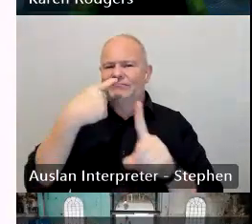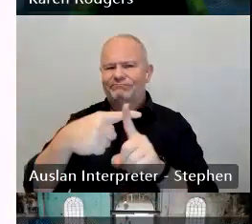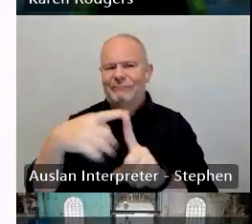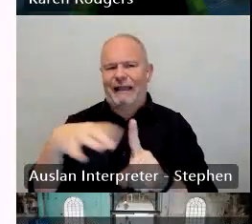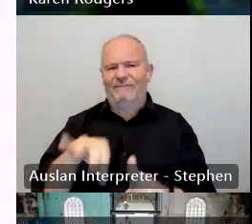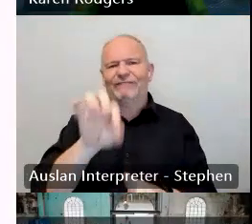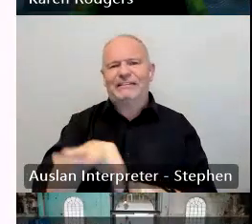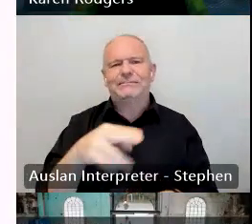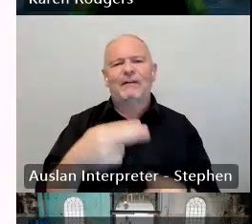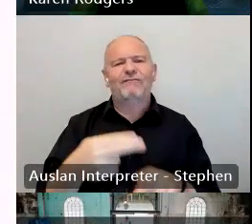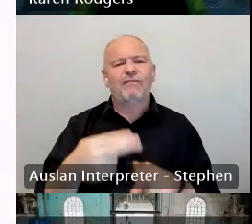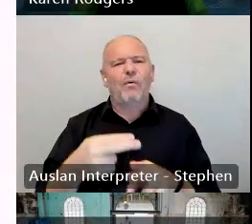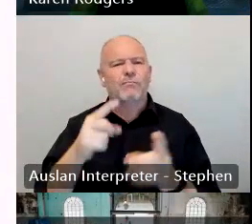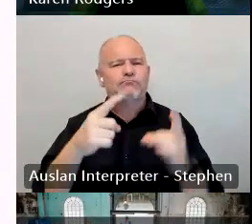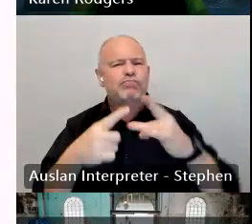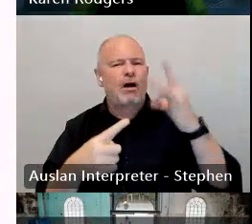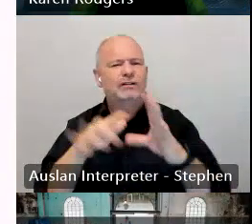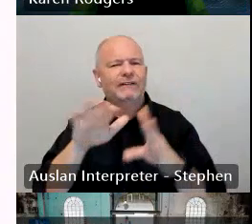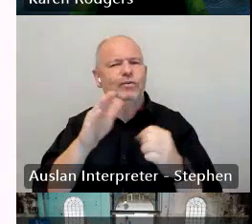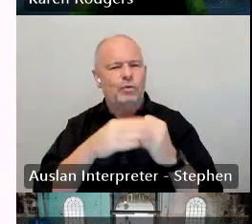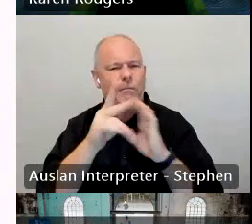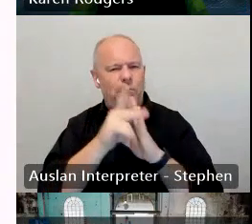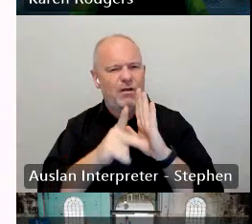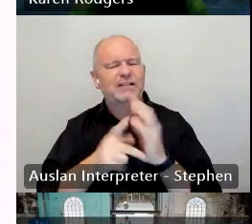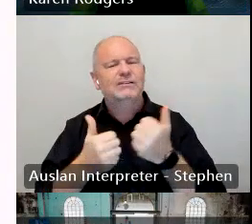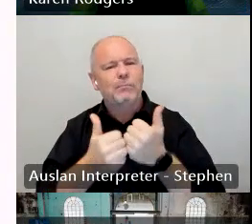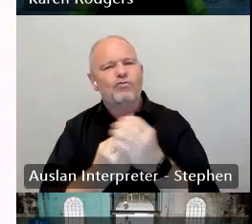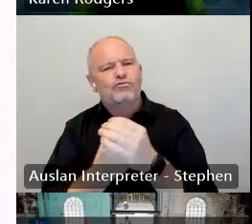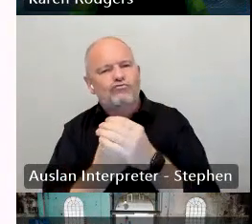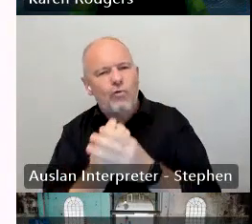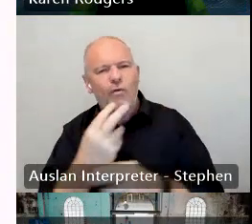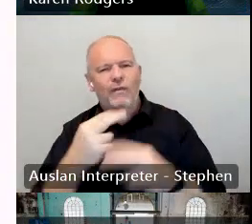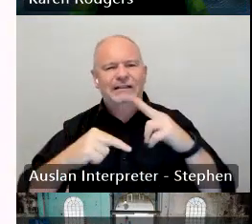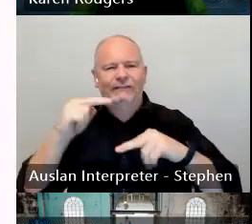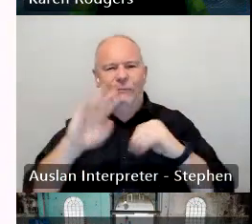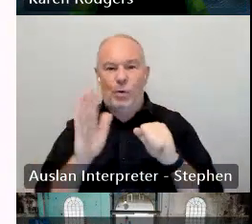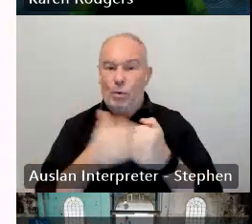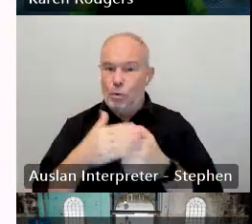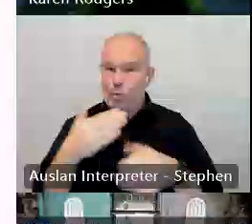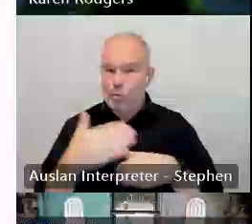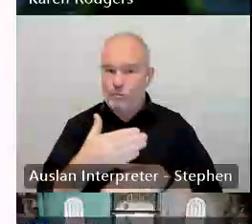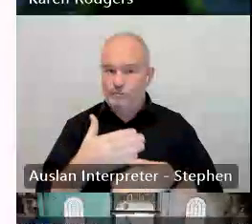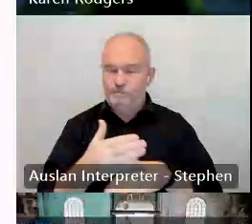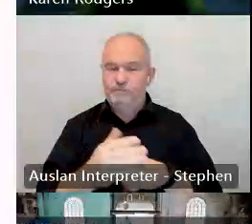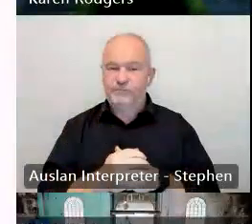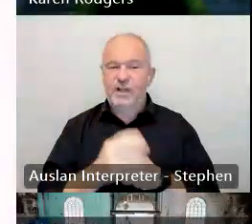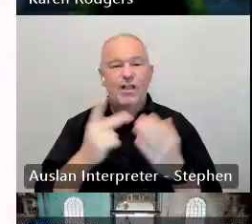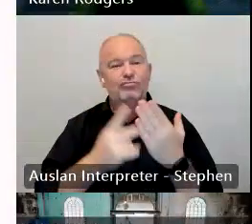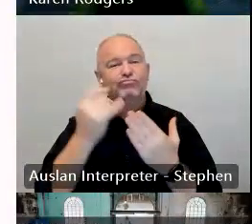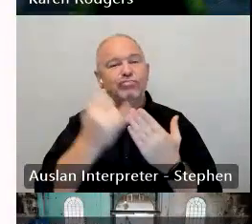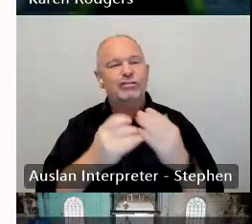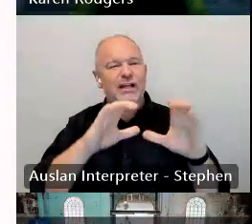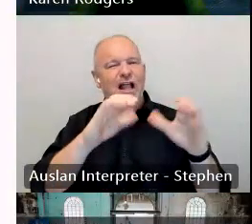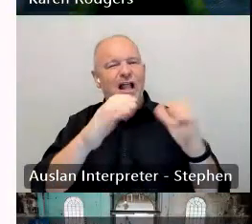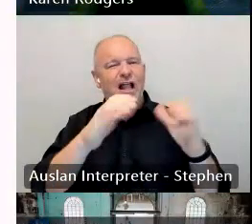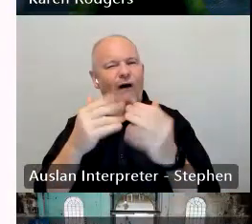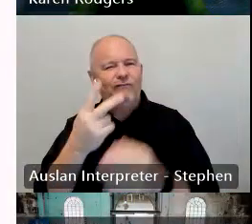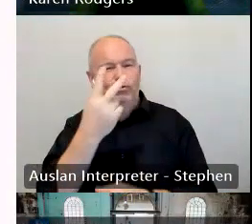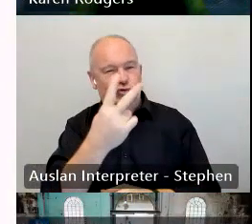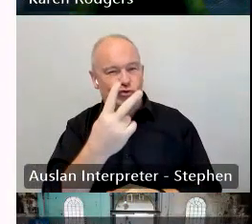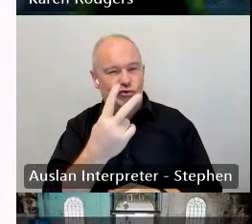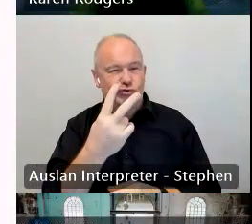priority areas of the new policy, and to support the growth and development of new work. The project categories will be offered in 2